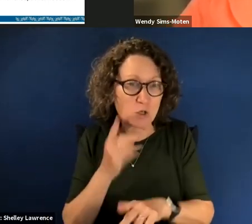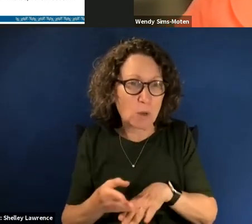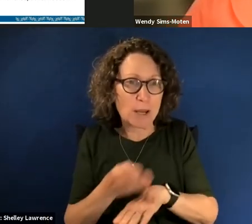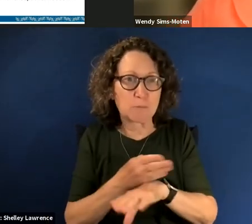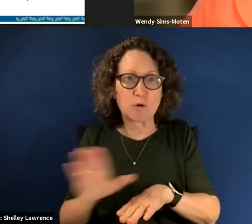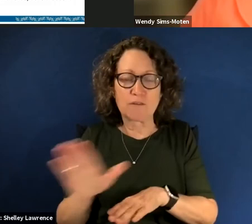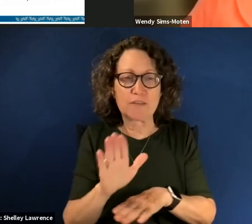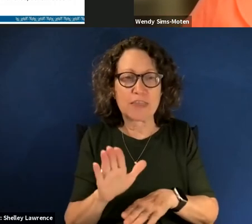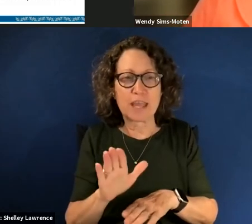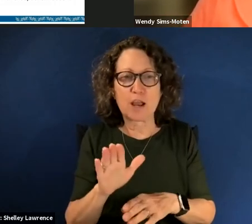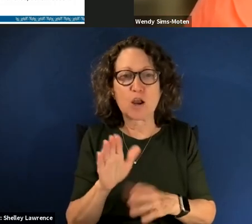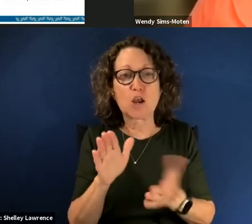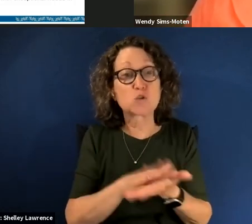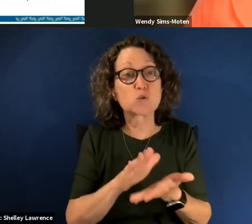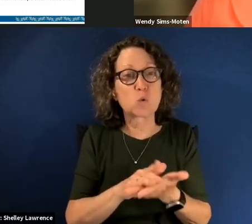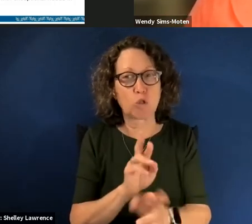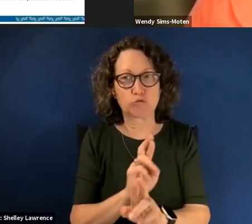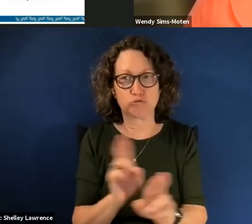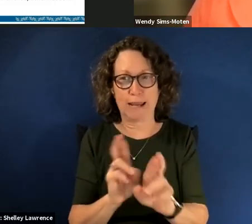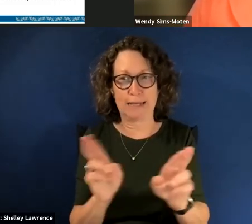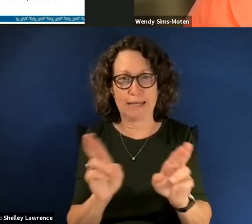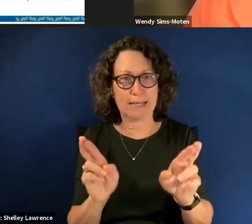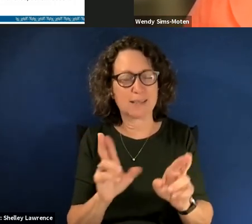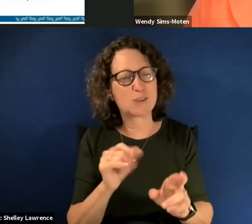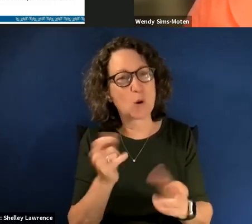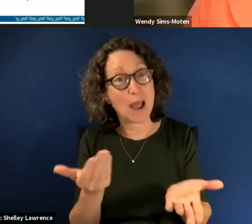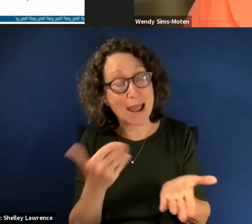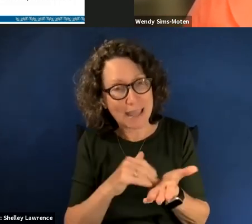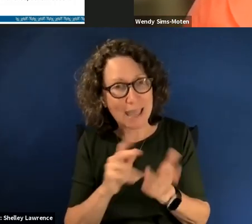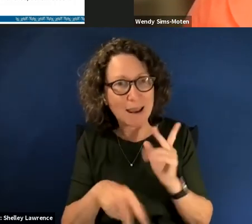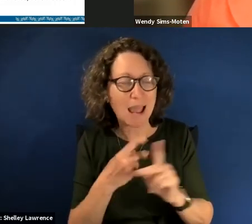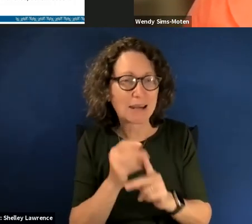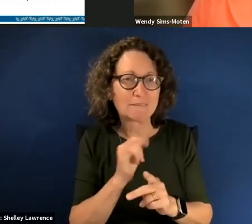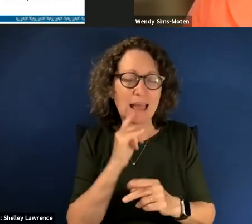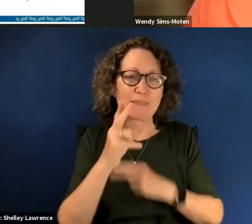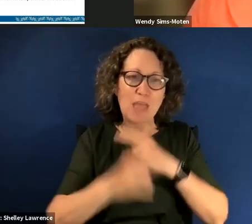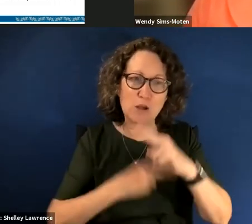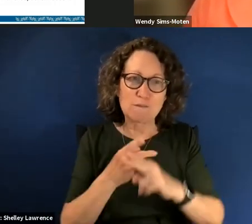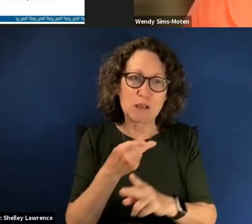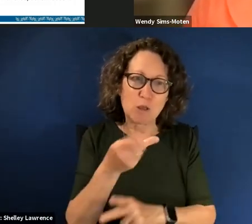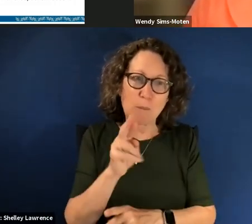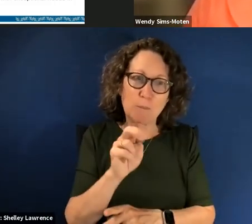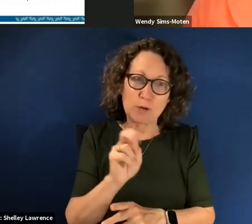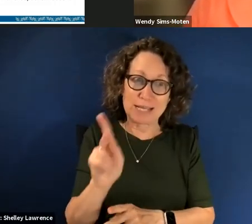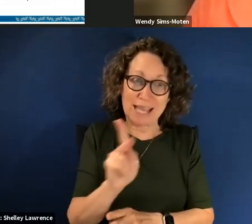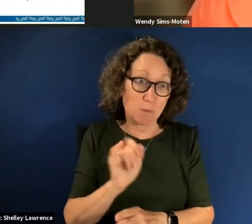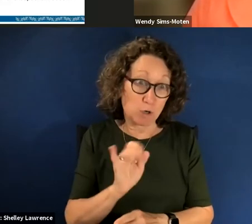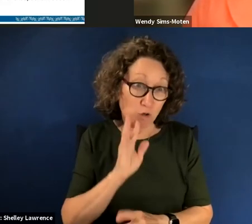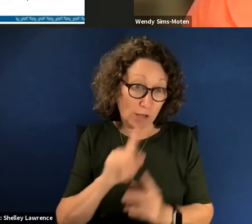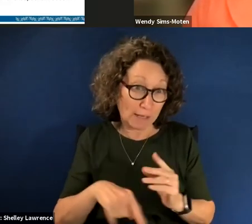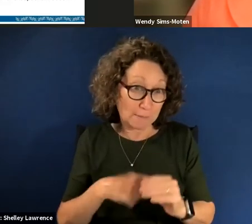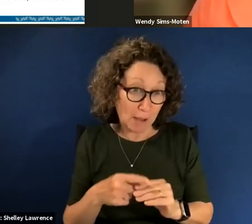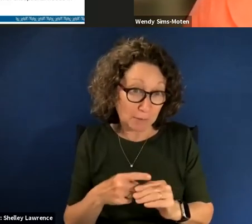their school readiness. So it's kind of, you know, again, kind of like that universal pre-K that we're talking about.